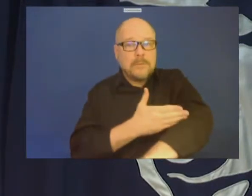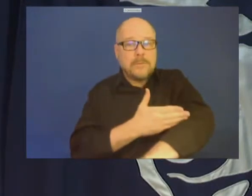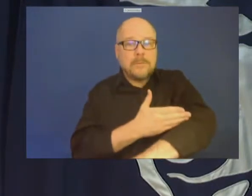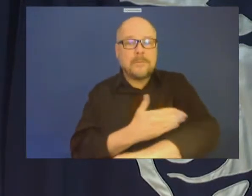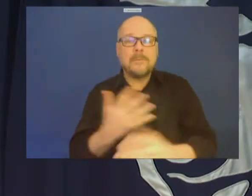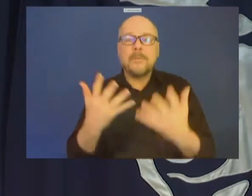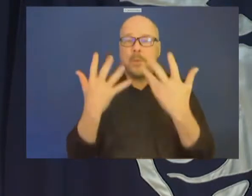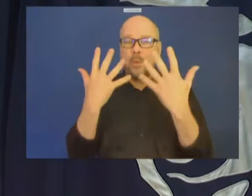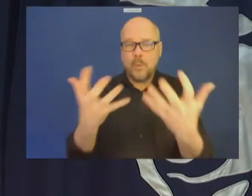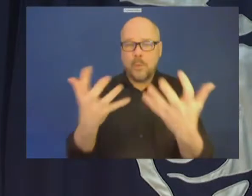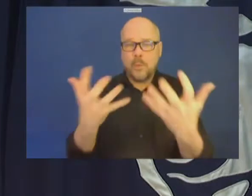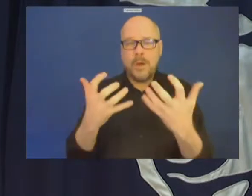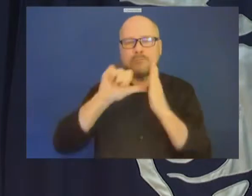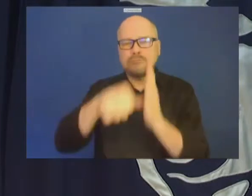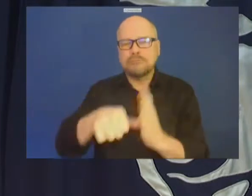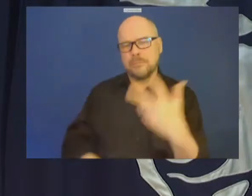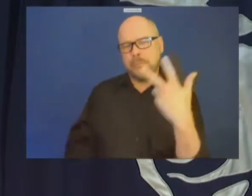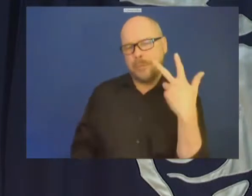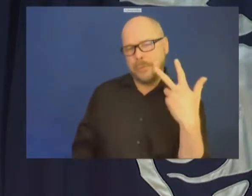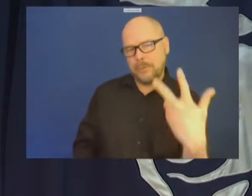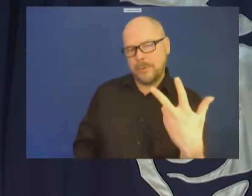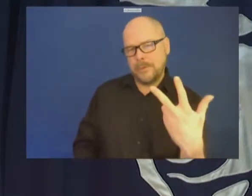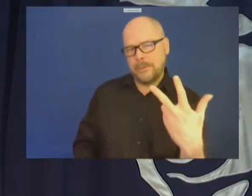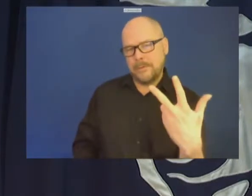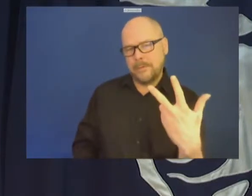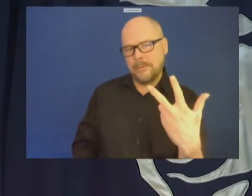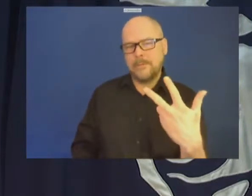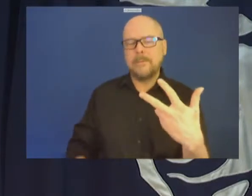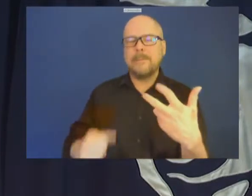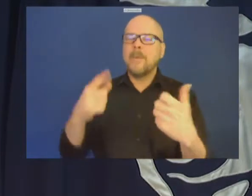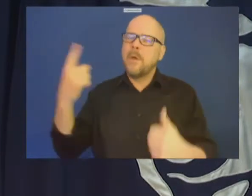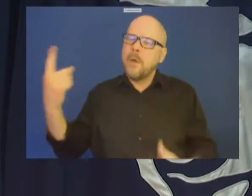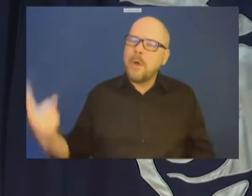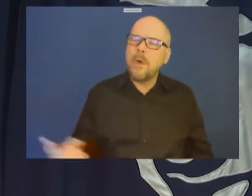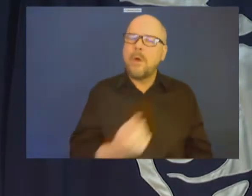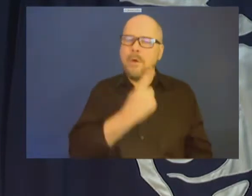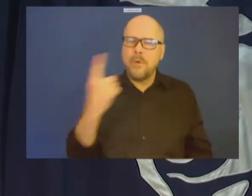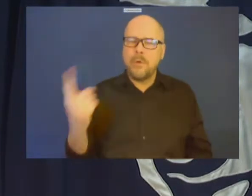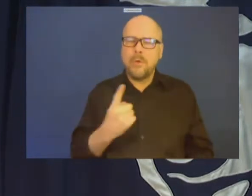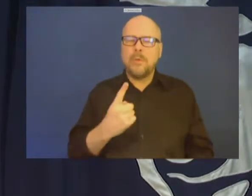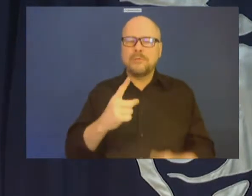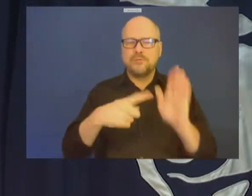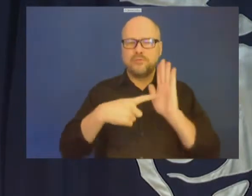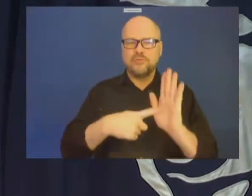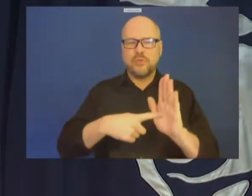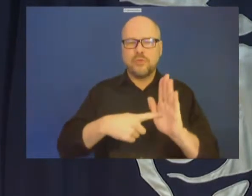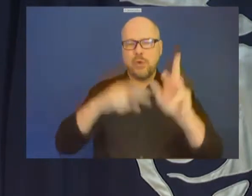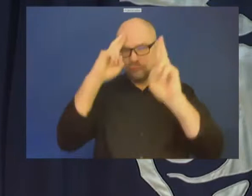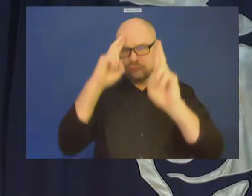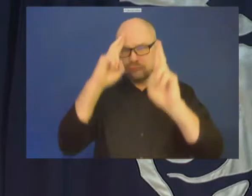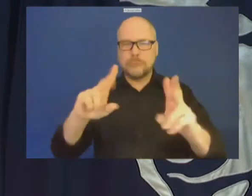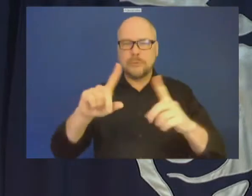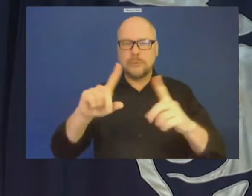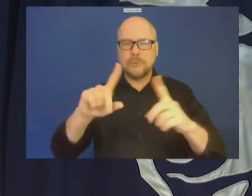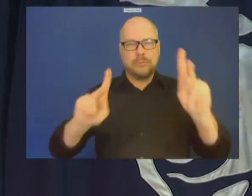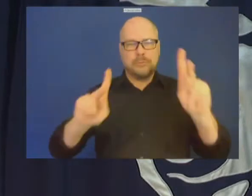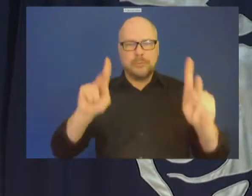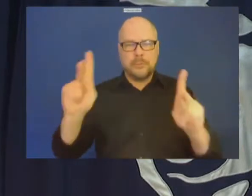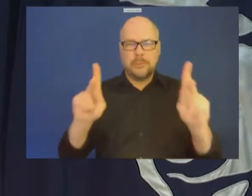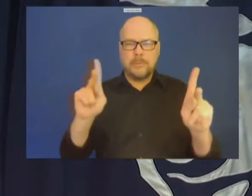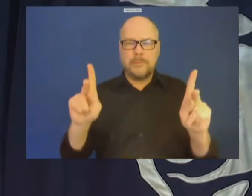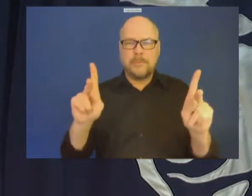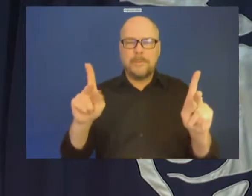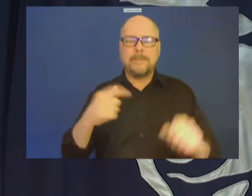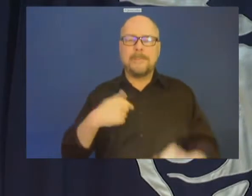with. Always treat others with respect. I say all the time, the